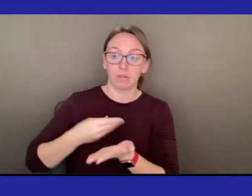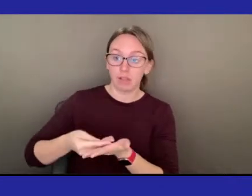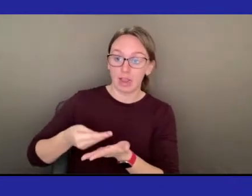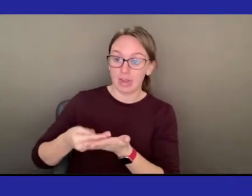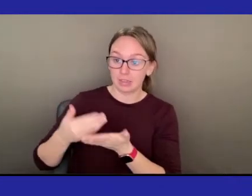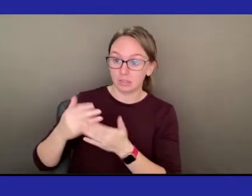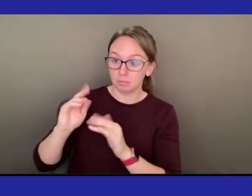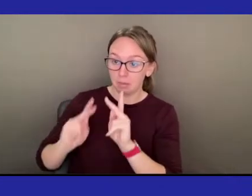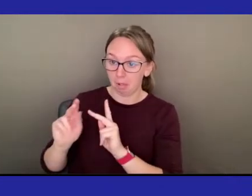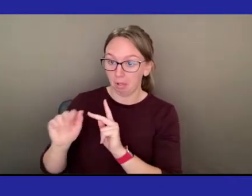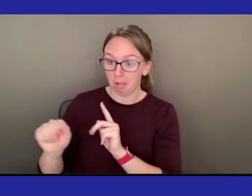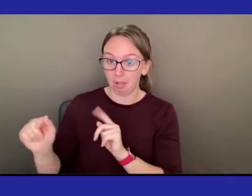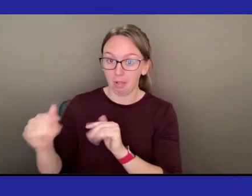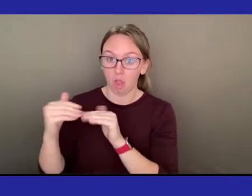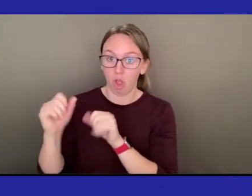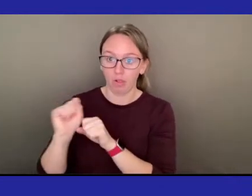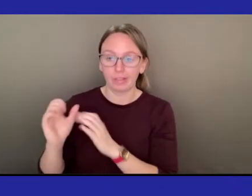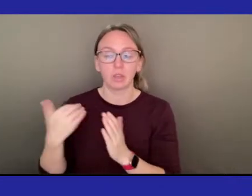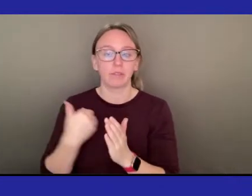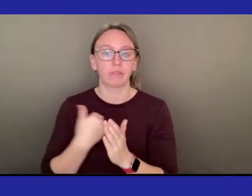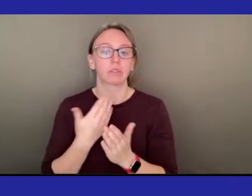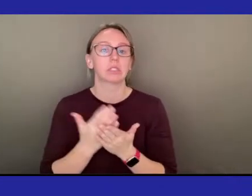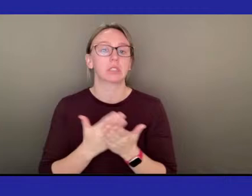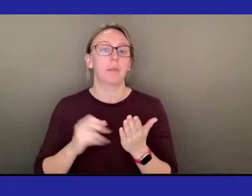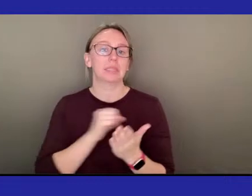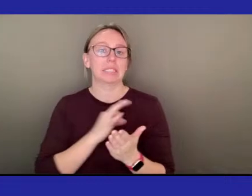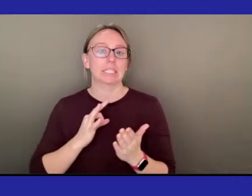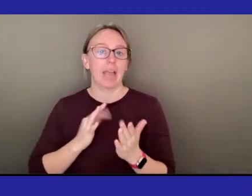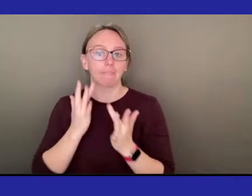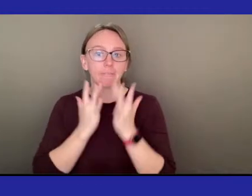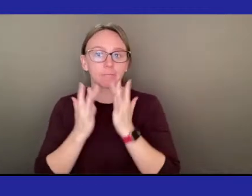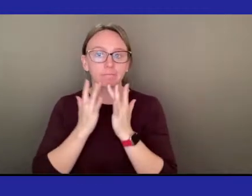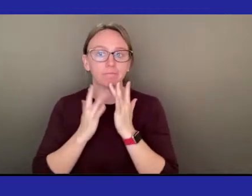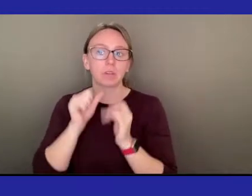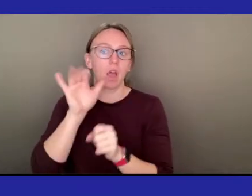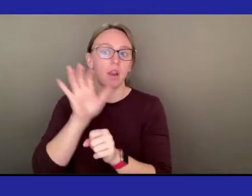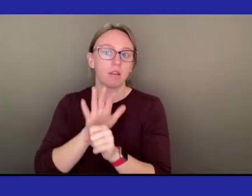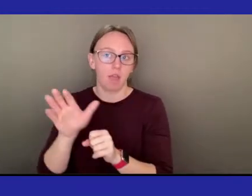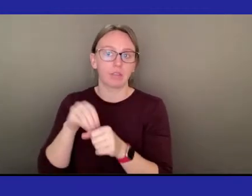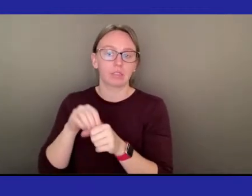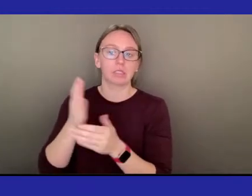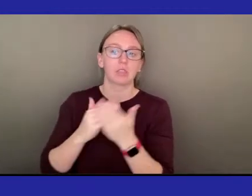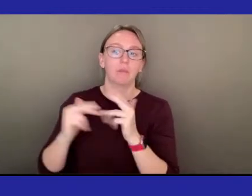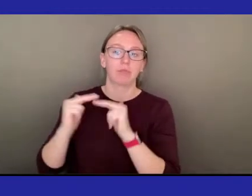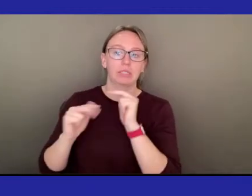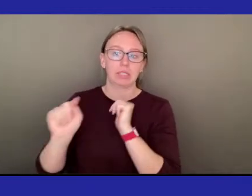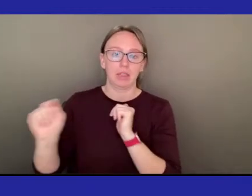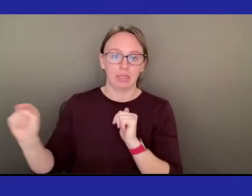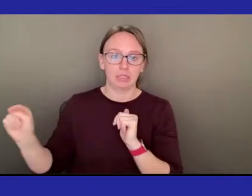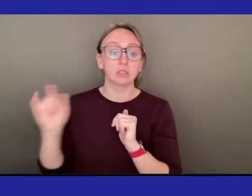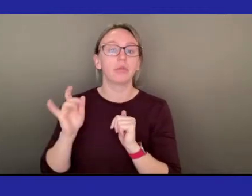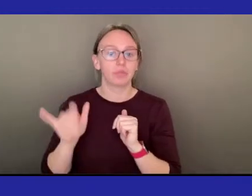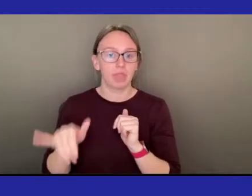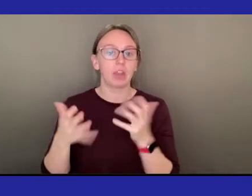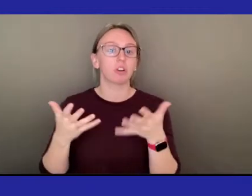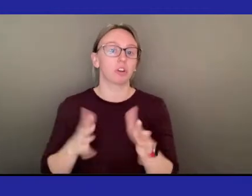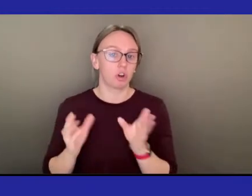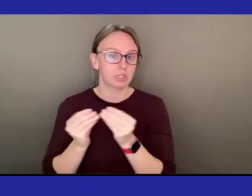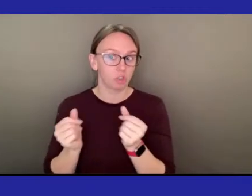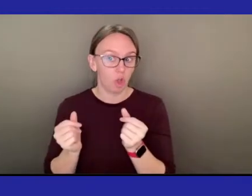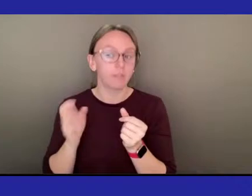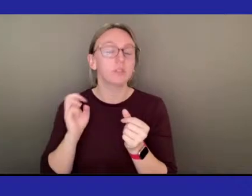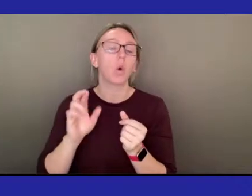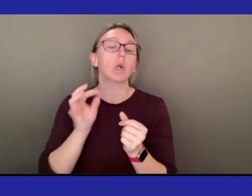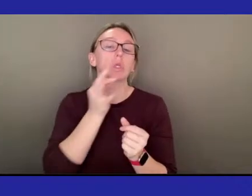some staffing challenges at a few of our facilities that are already resolved or will shortly be resolved in